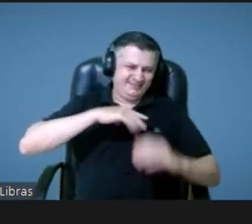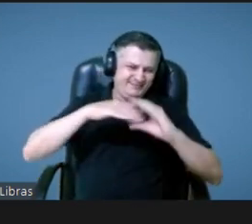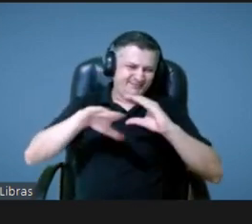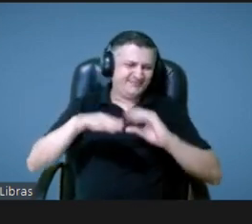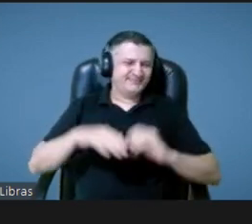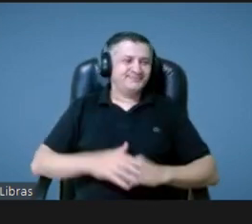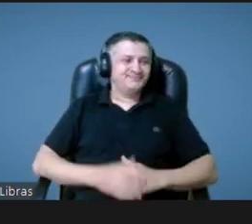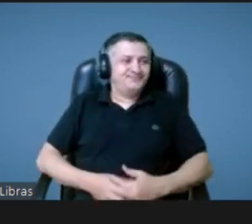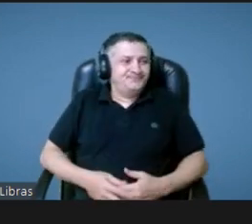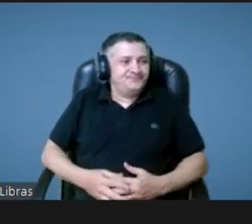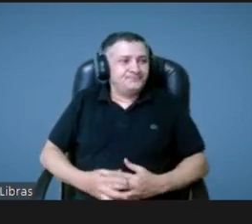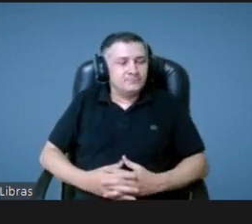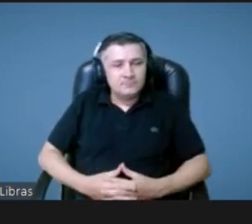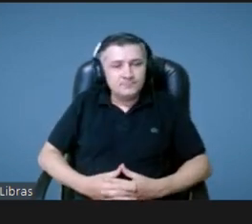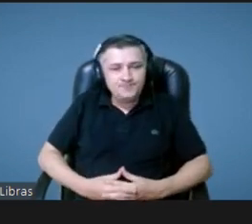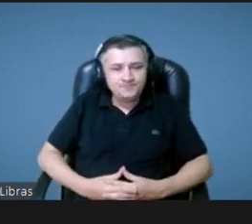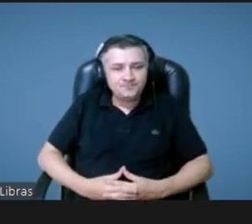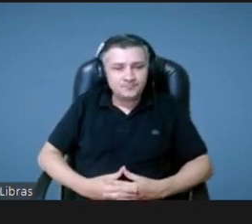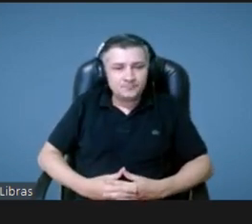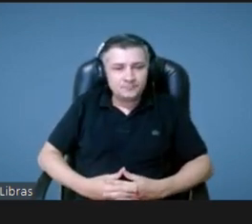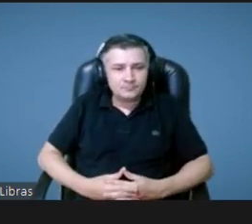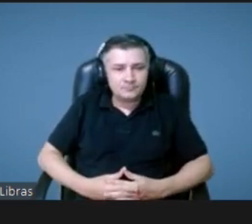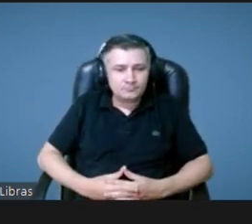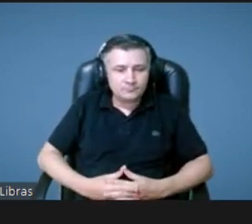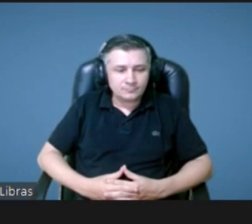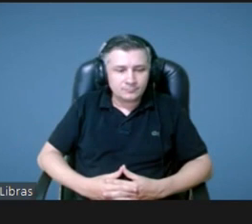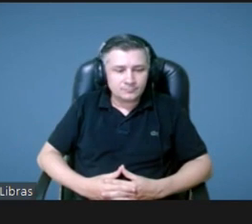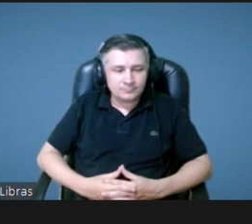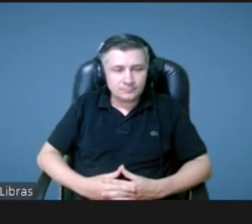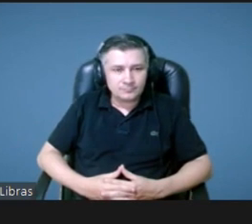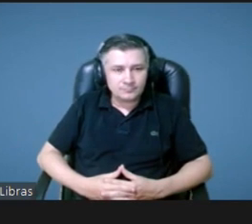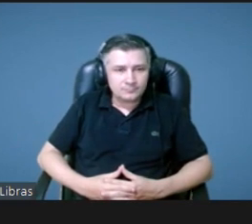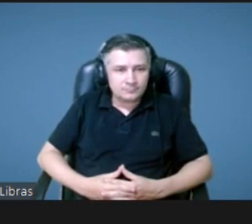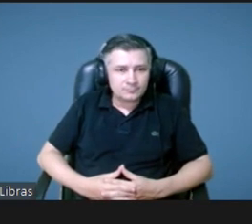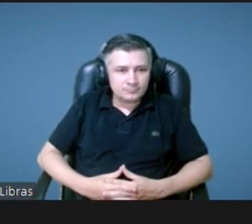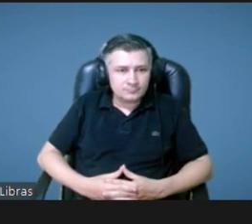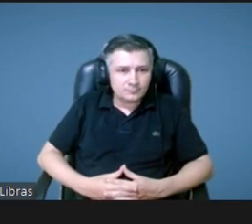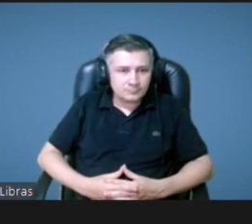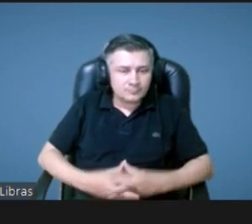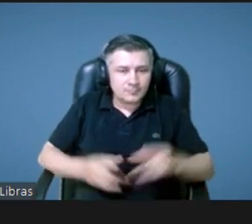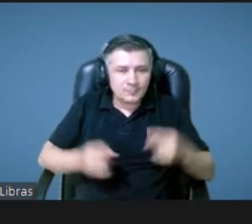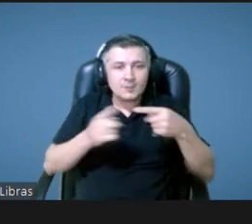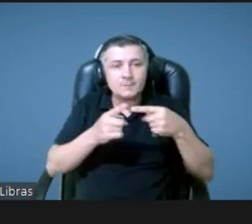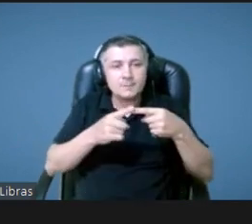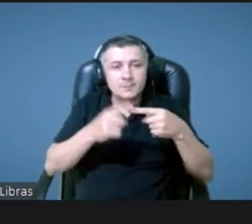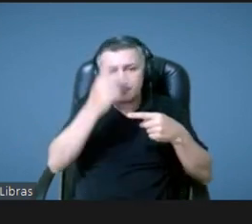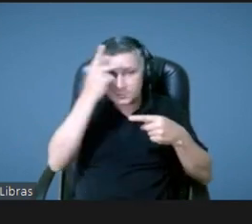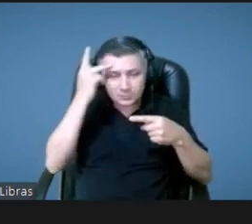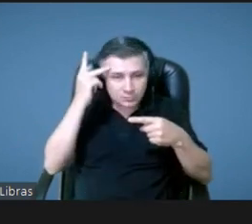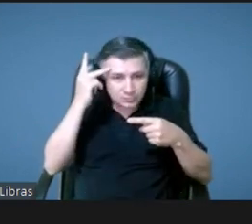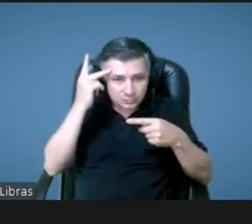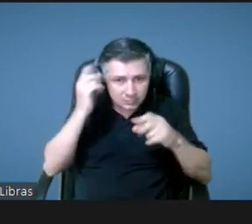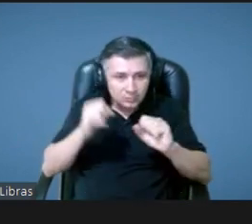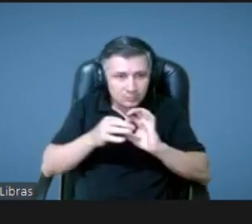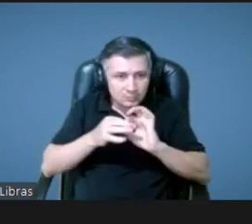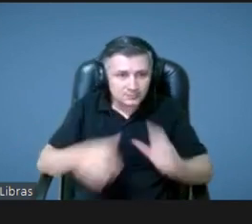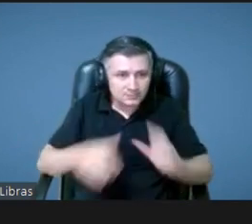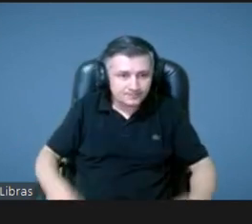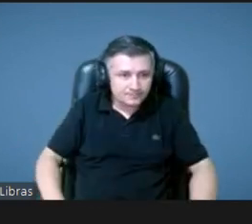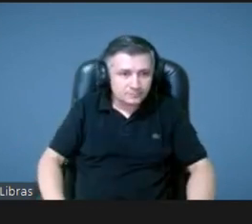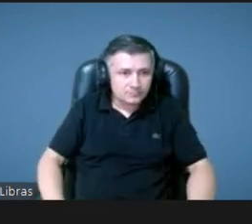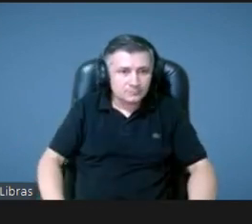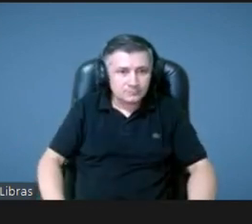this webcast, we will respond them from our IR